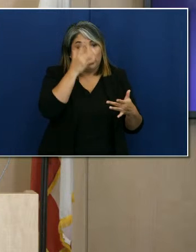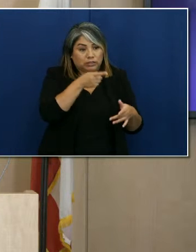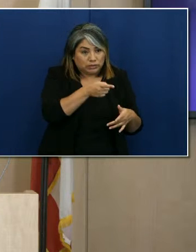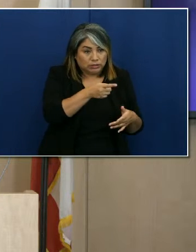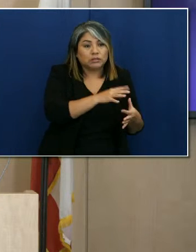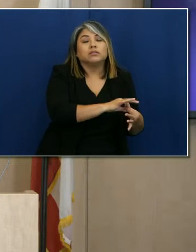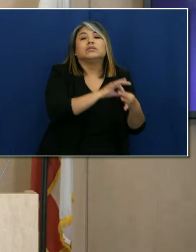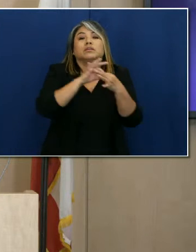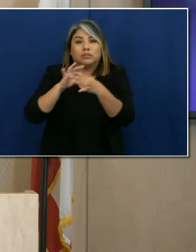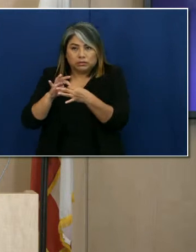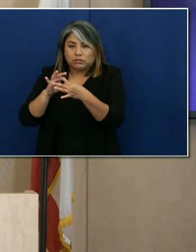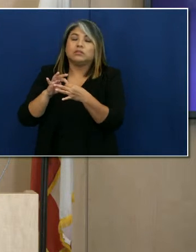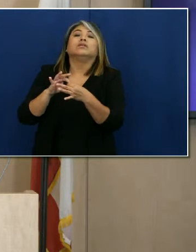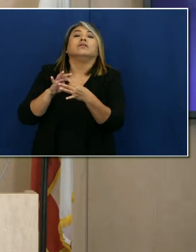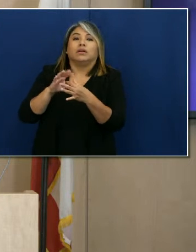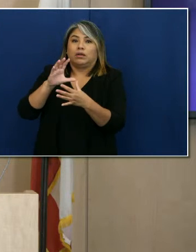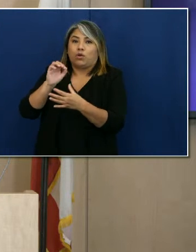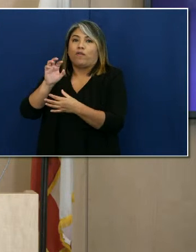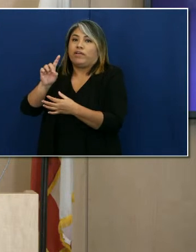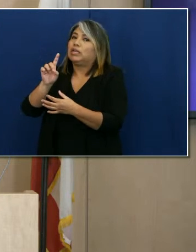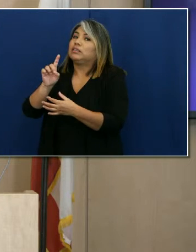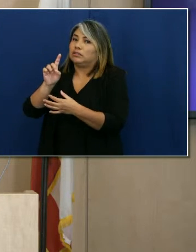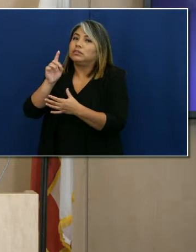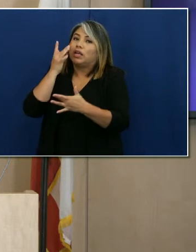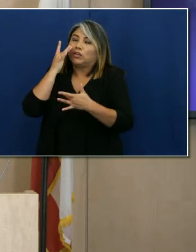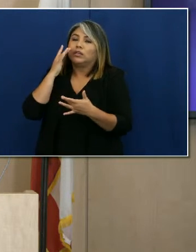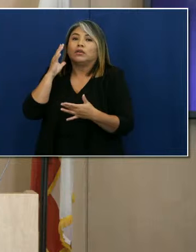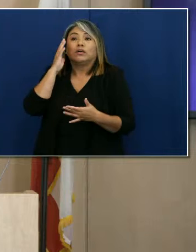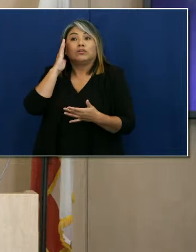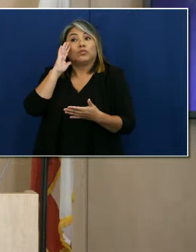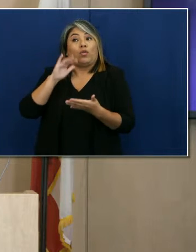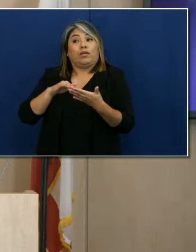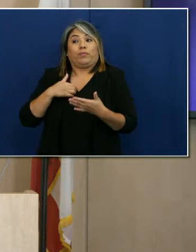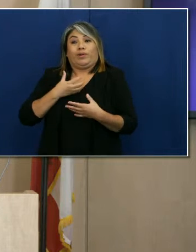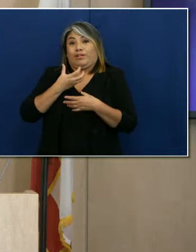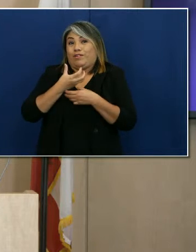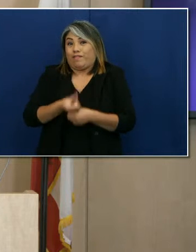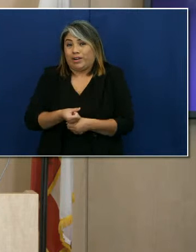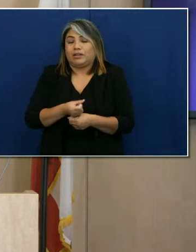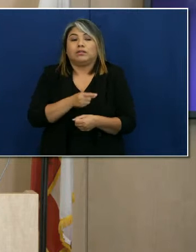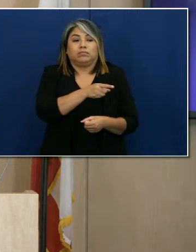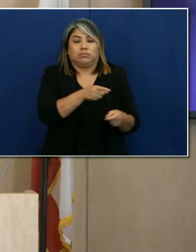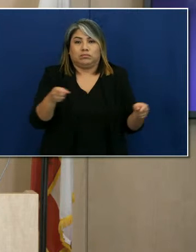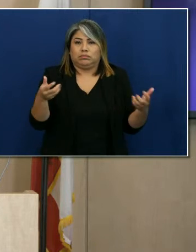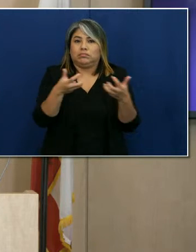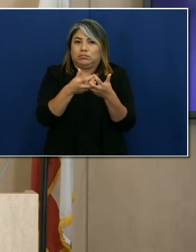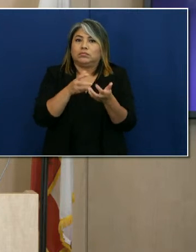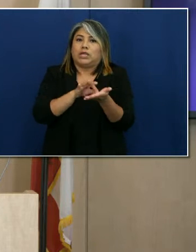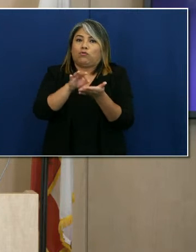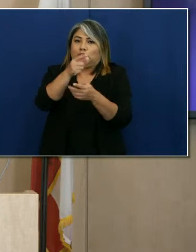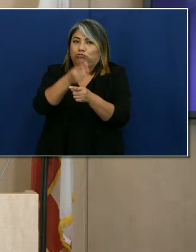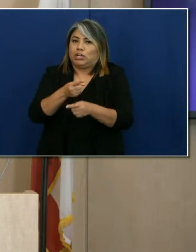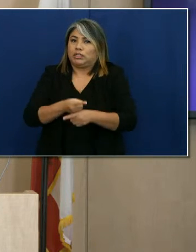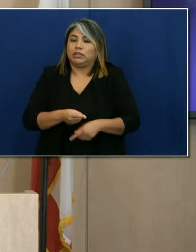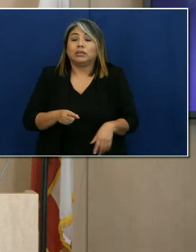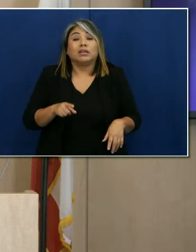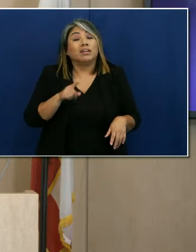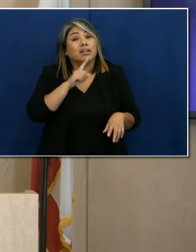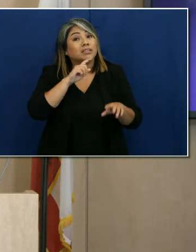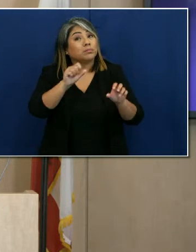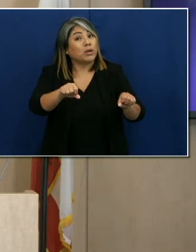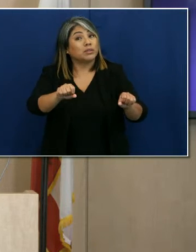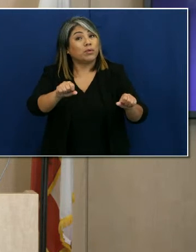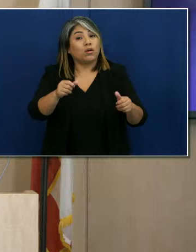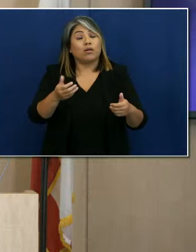that's associated with COVID. So we're confident that those cases are indeed counted correctly. It is possible